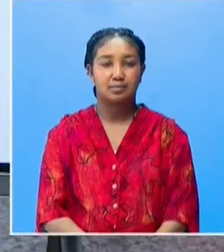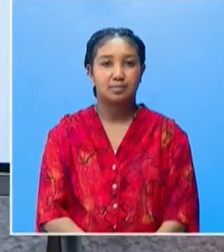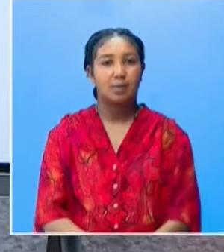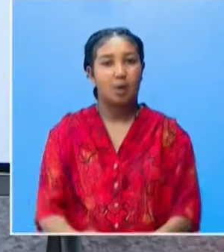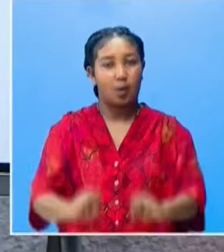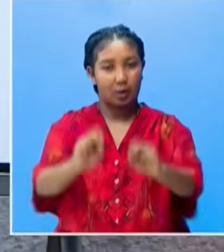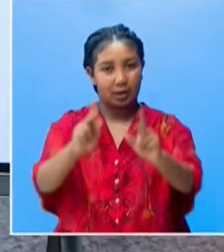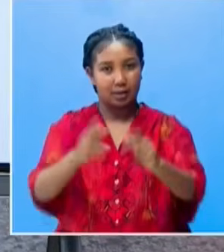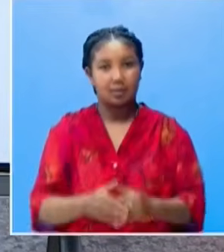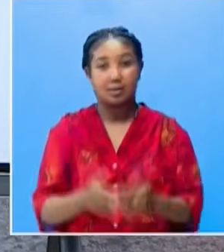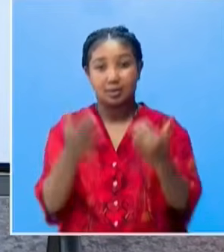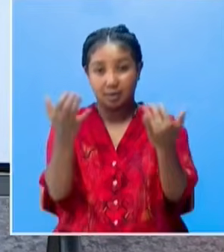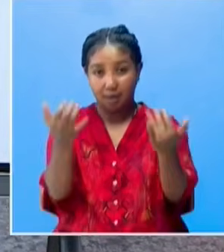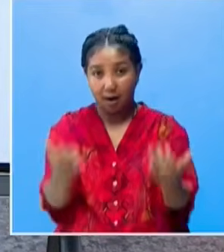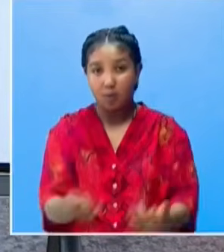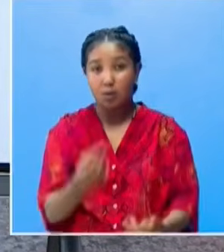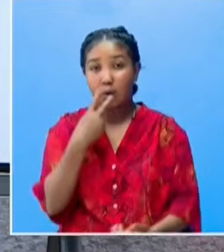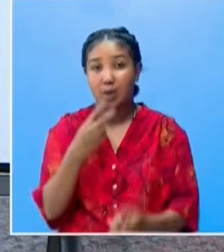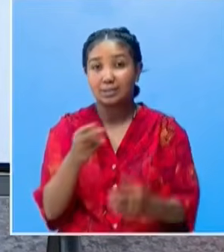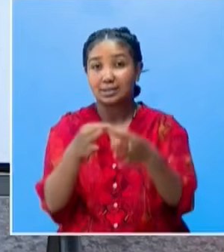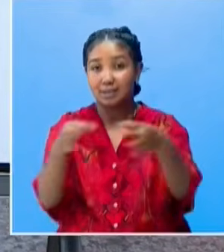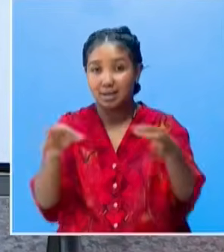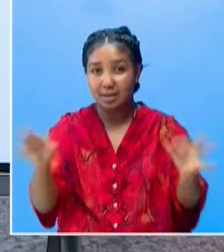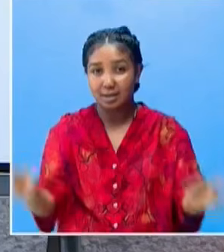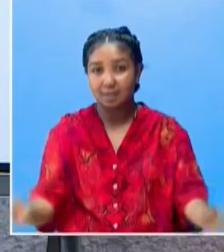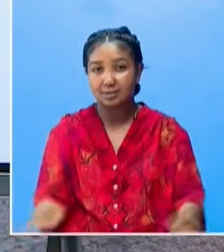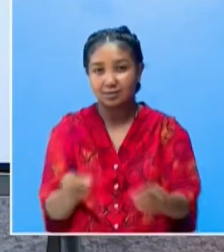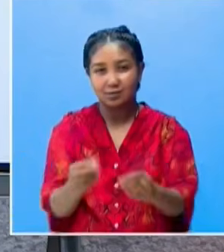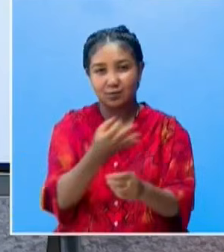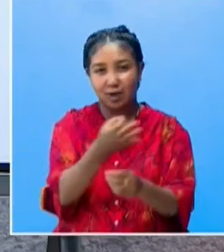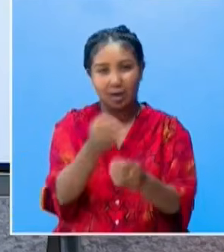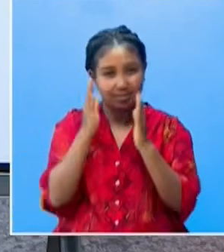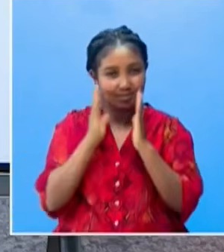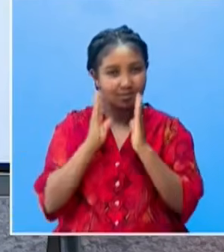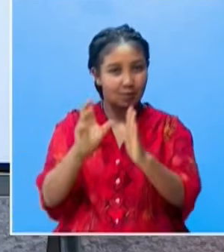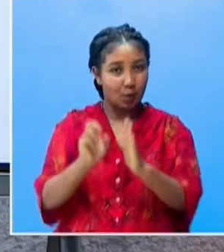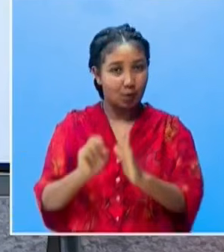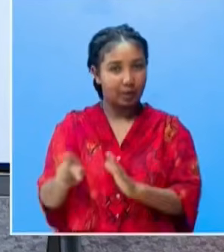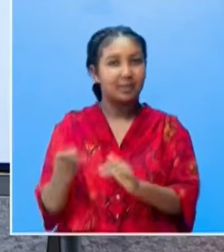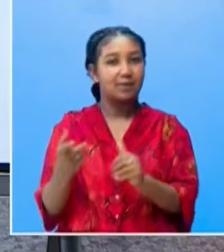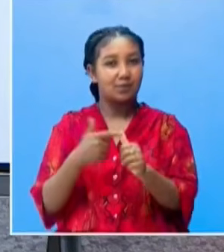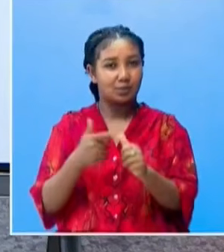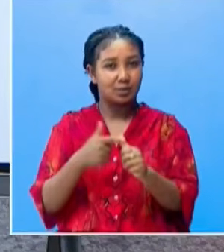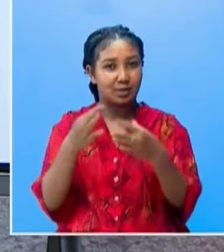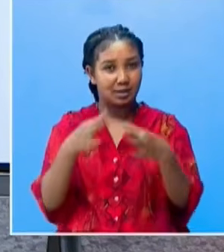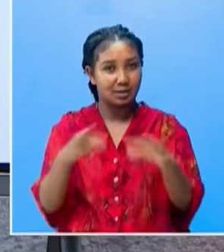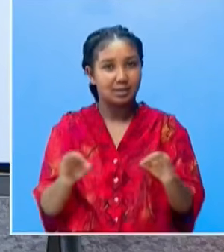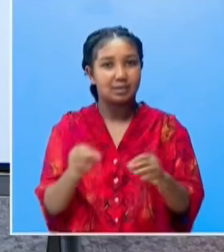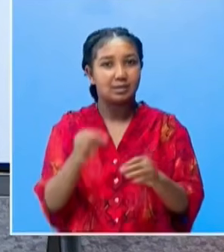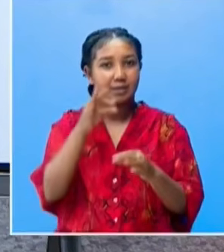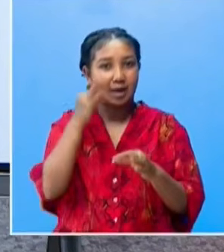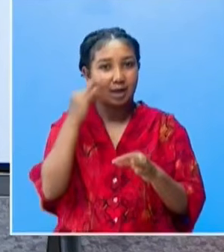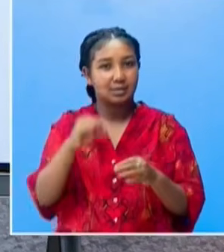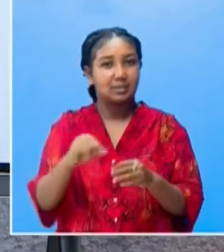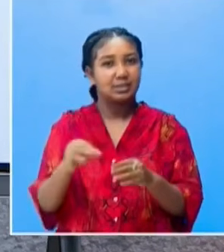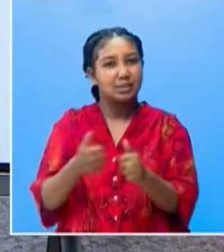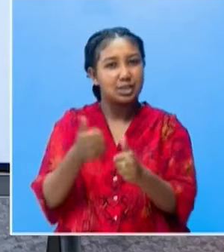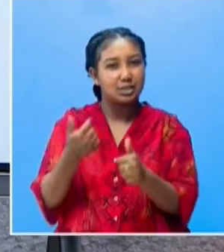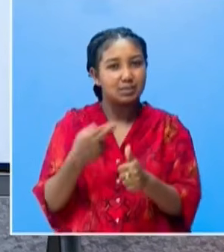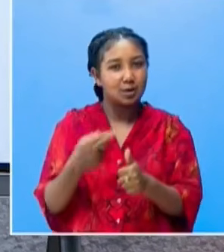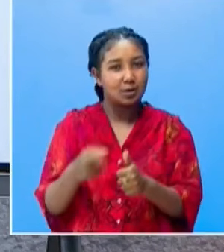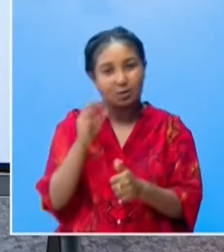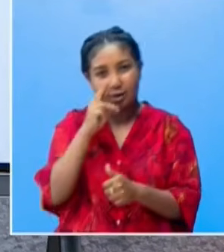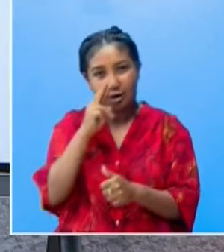Okay, now look at these sentences very carefully, all right? Look at the first one. The cat chases the